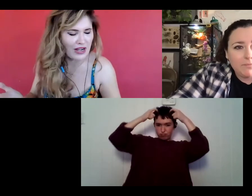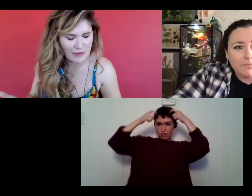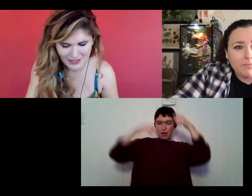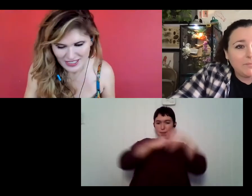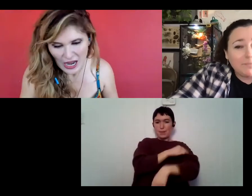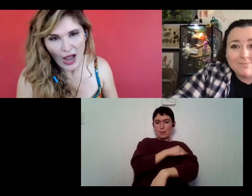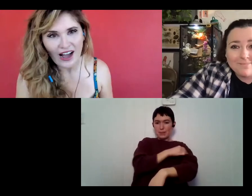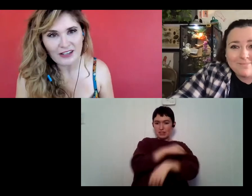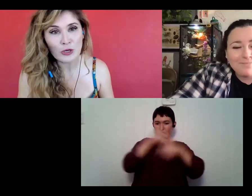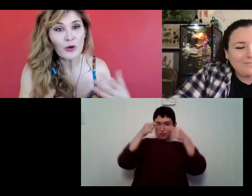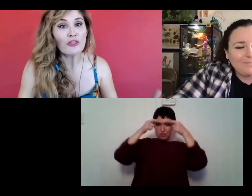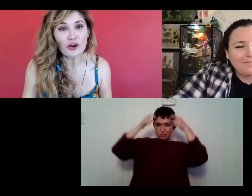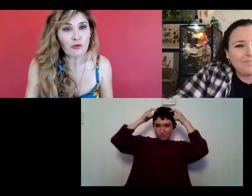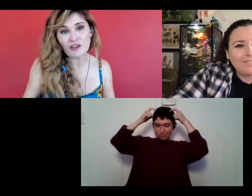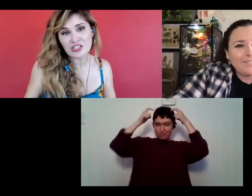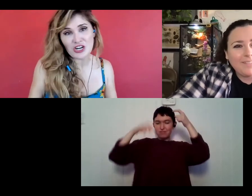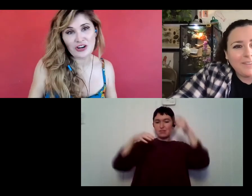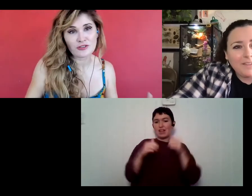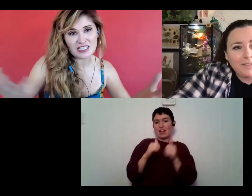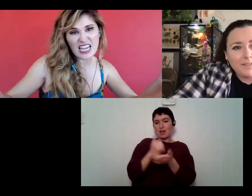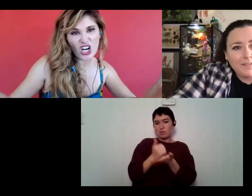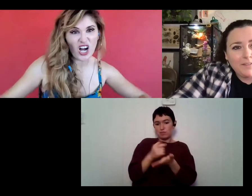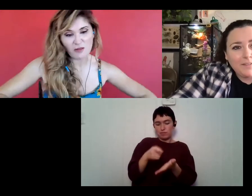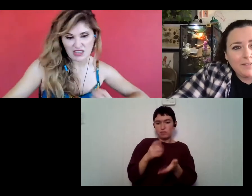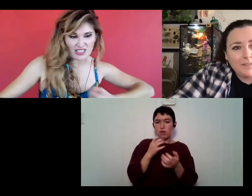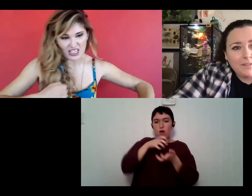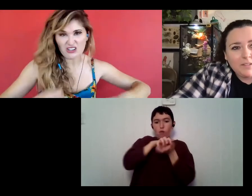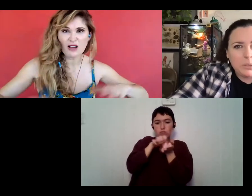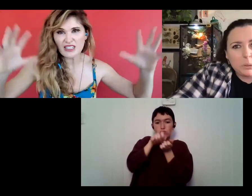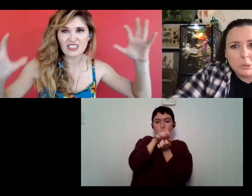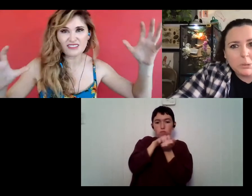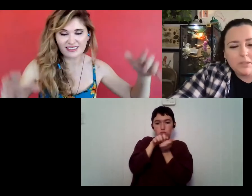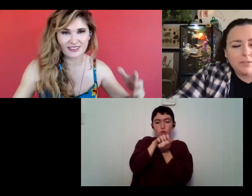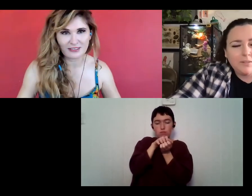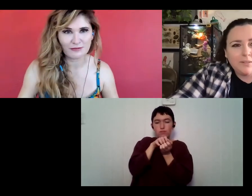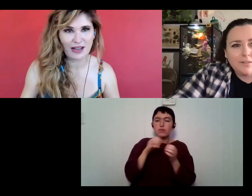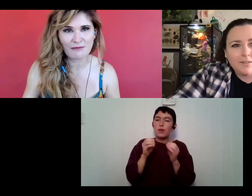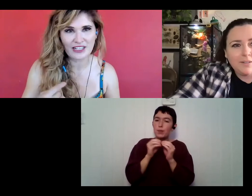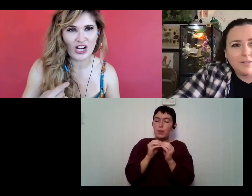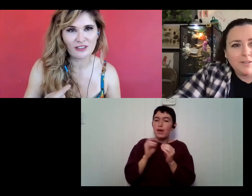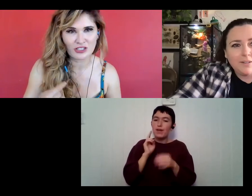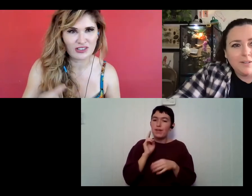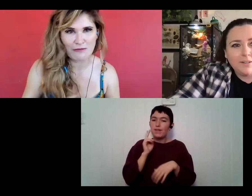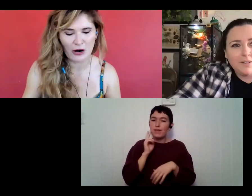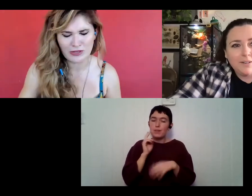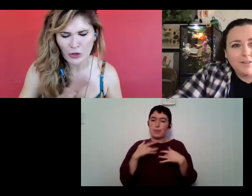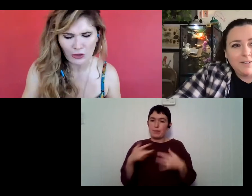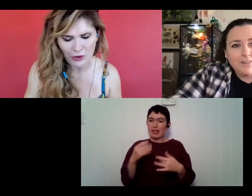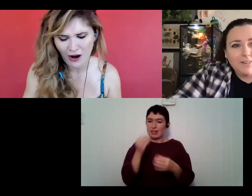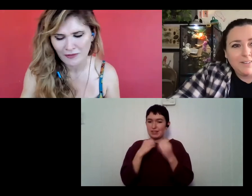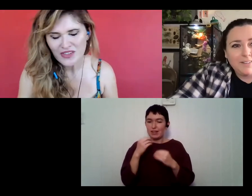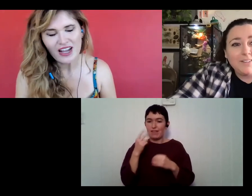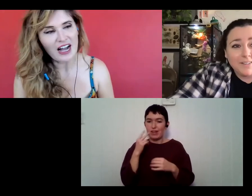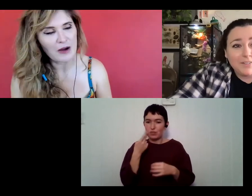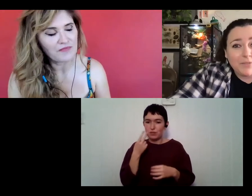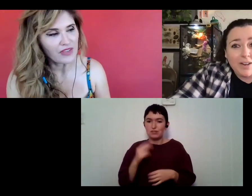of the primates. So they're more vegetarian. So this King Kong being this like, I'm gonna eat, my childhood nightmare was totally